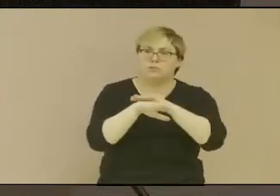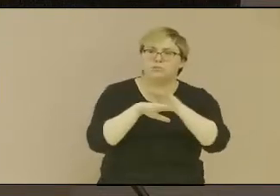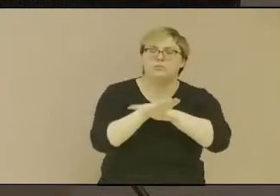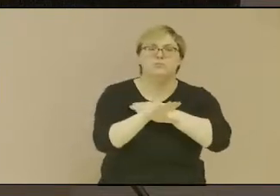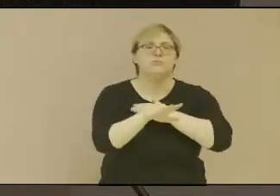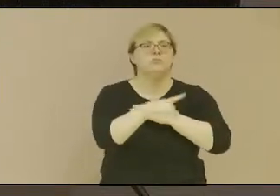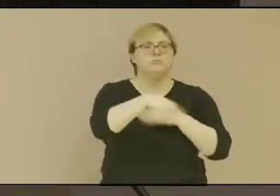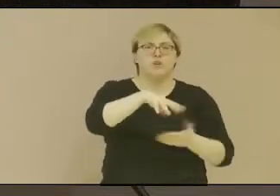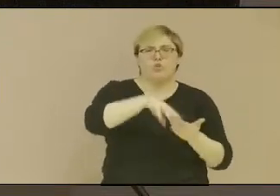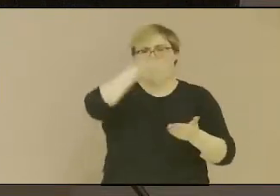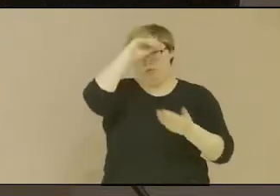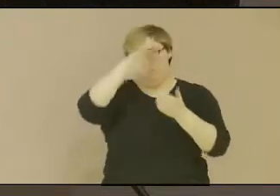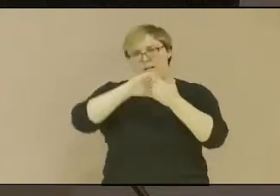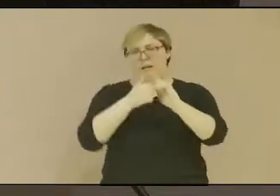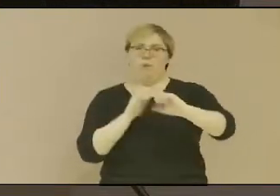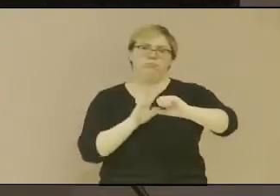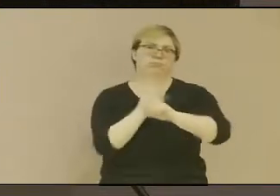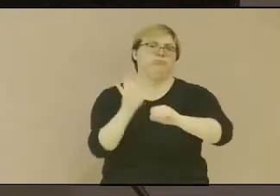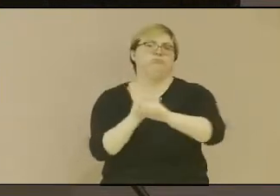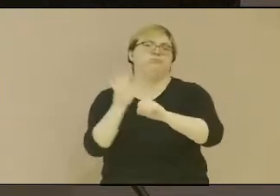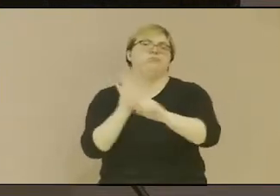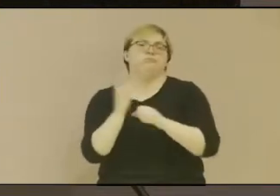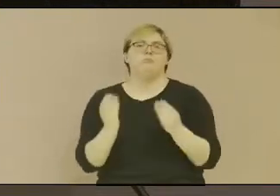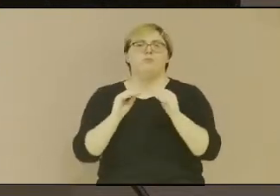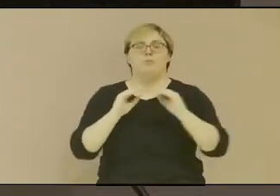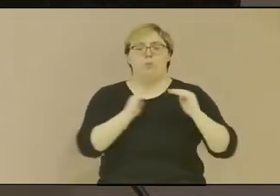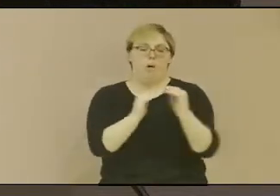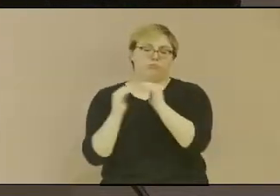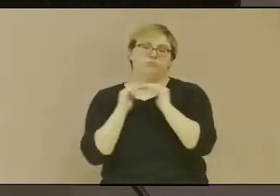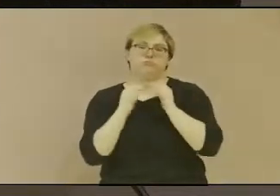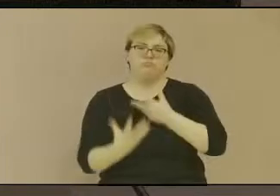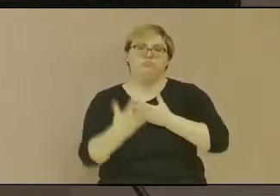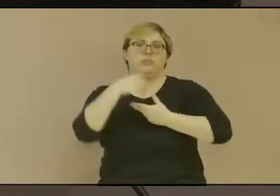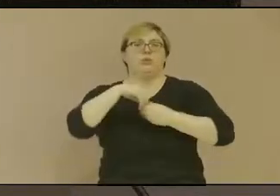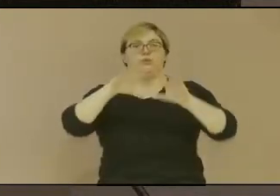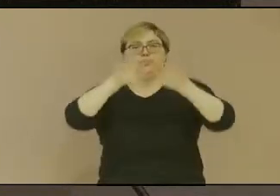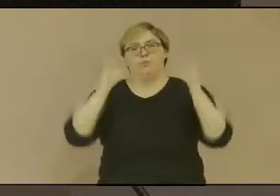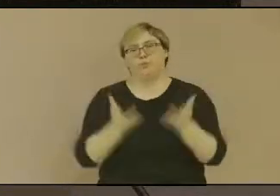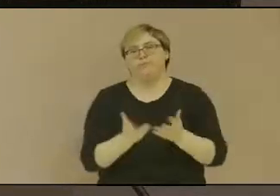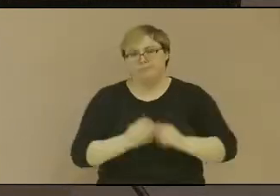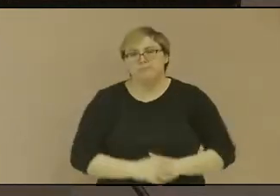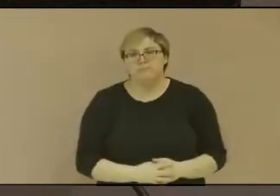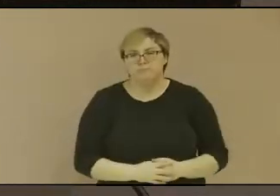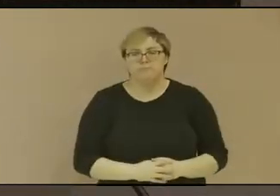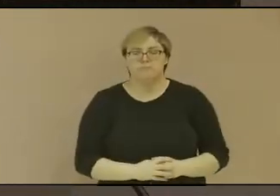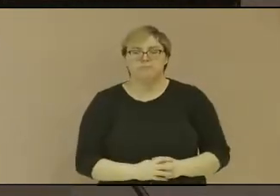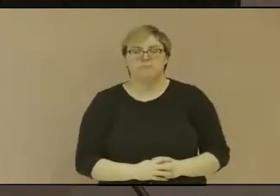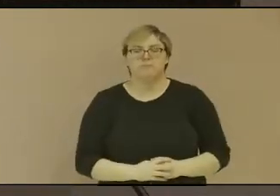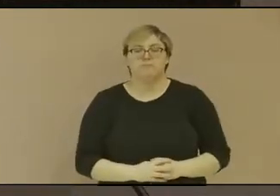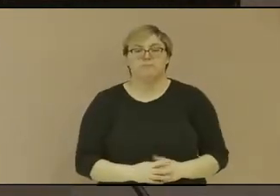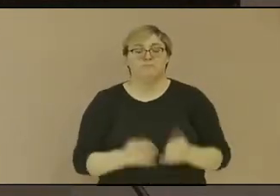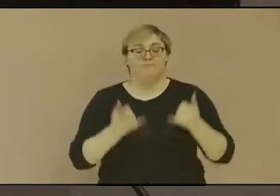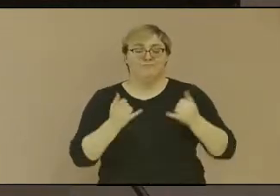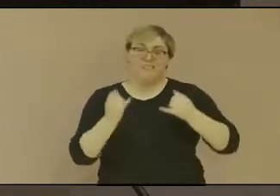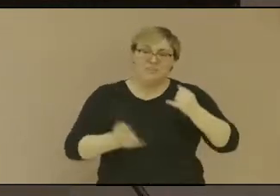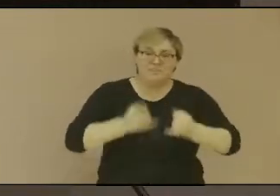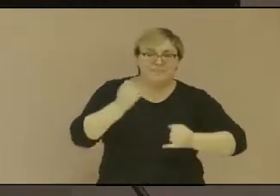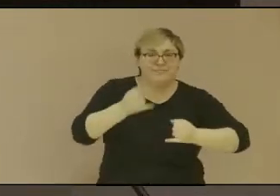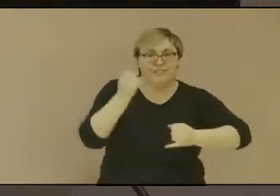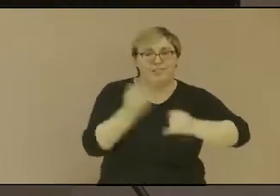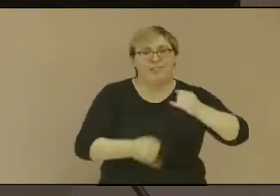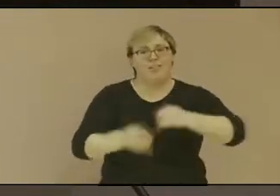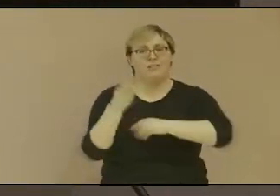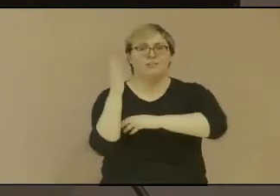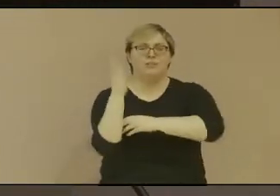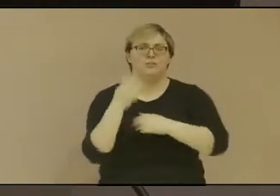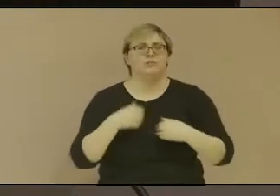just and inclusive world. So as we conclude the series, I want to thank our